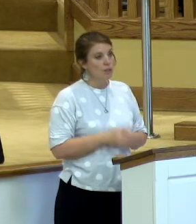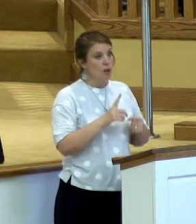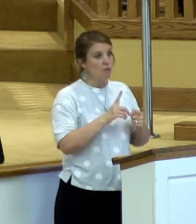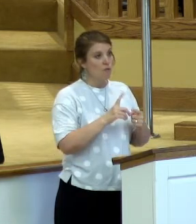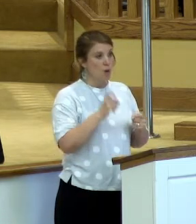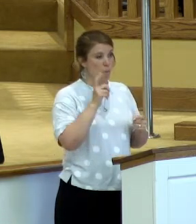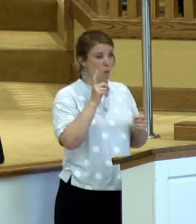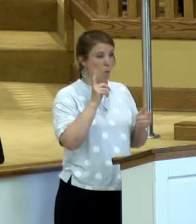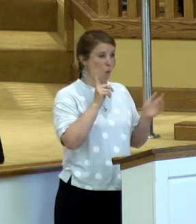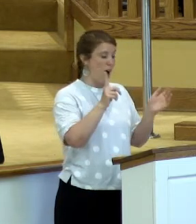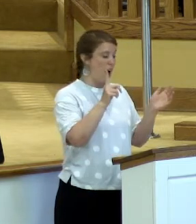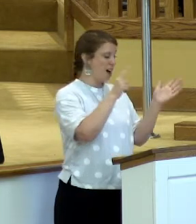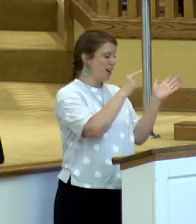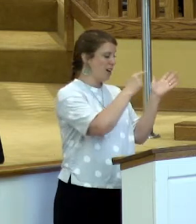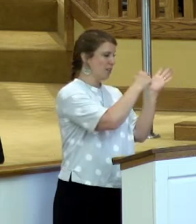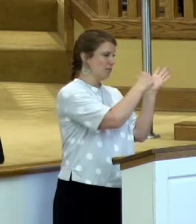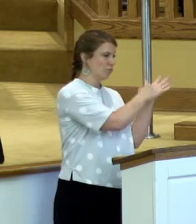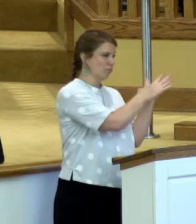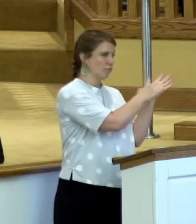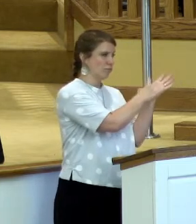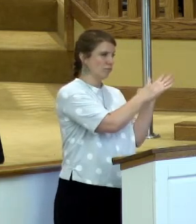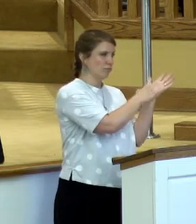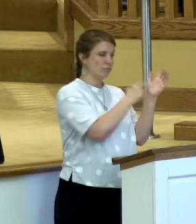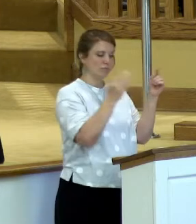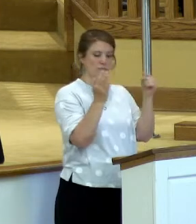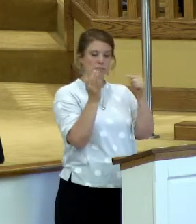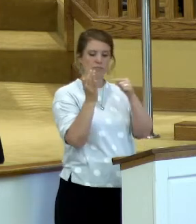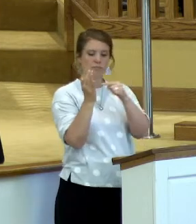From one scarred hand to the other.